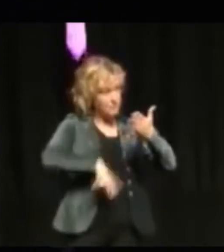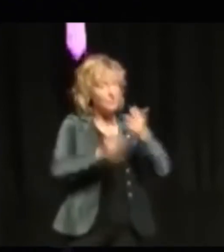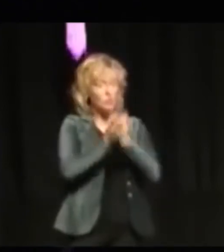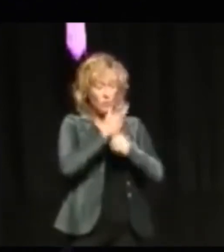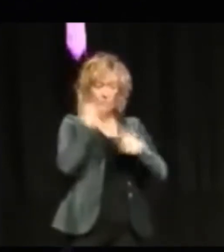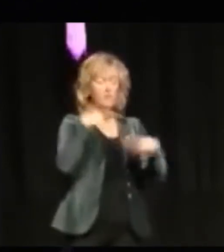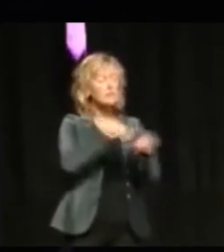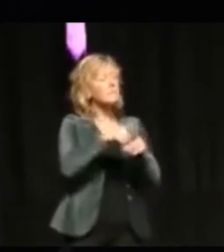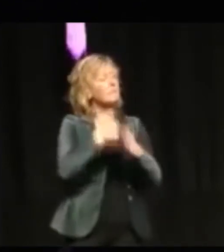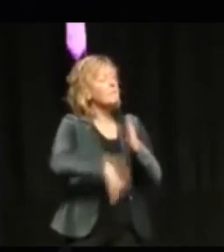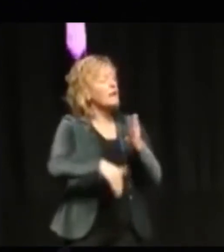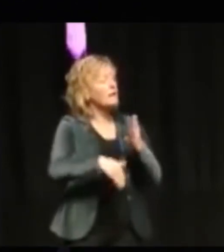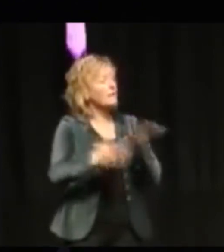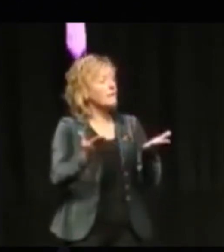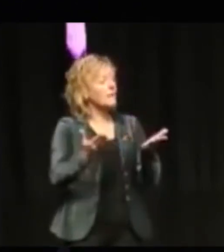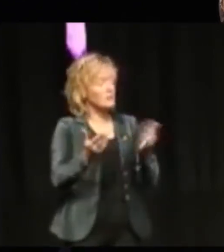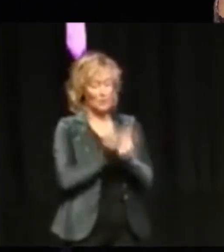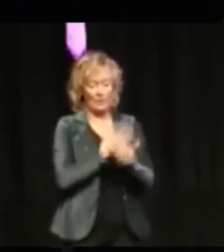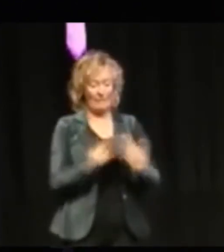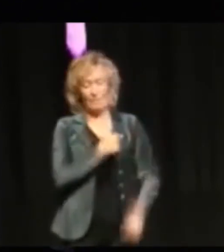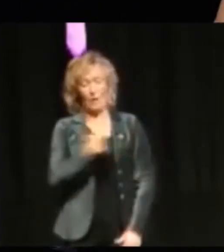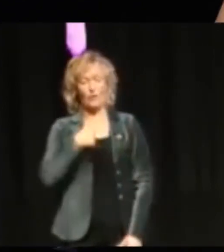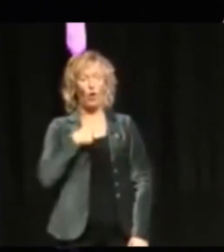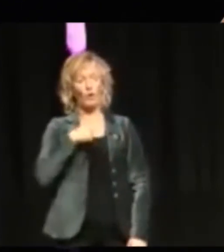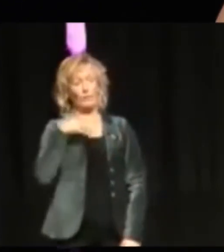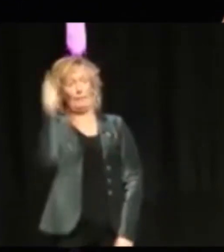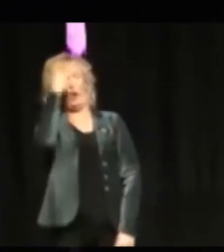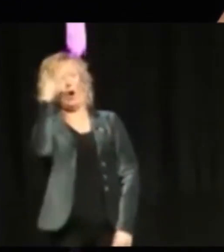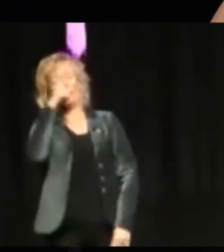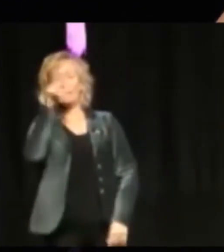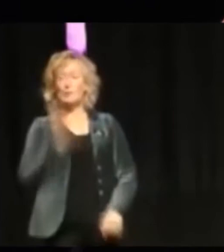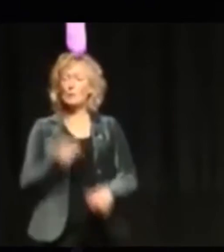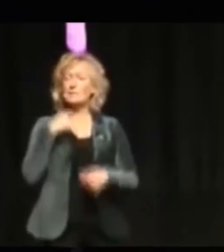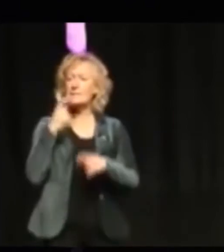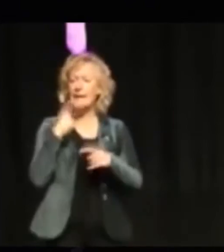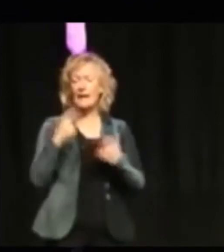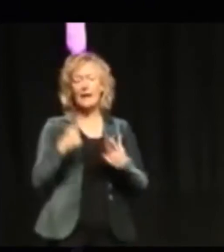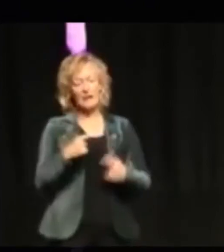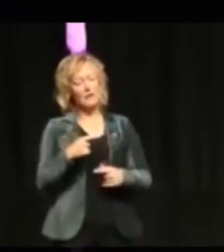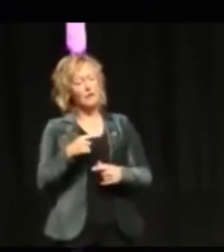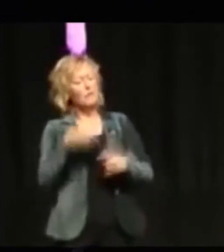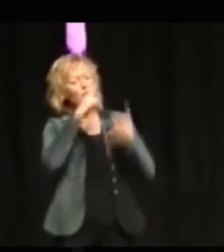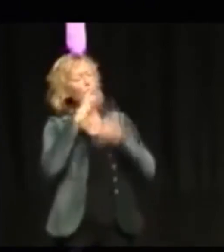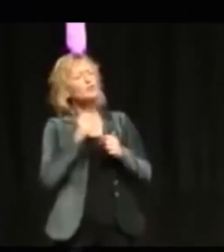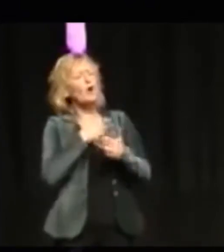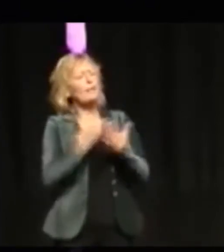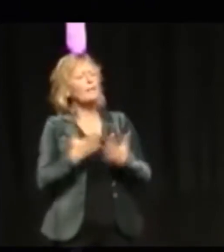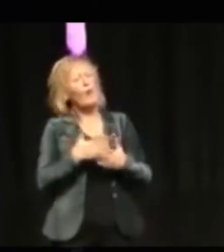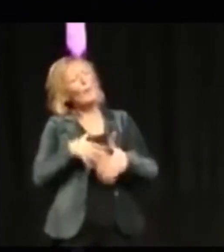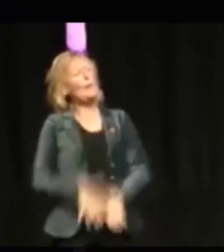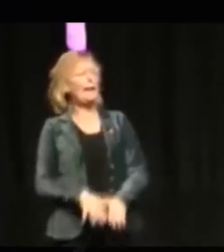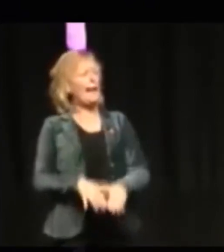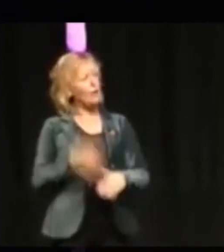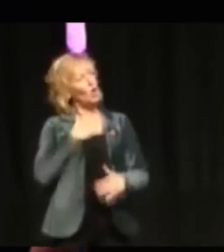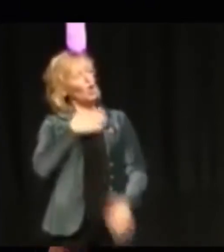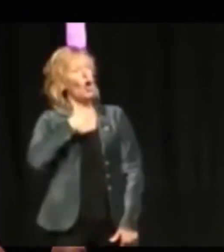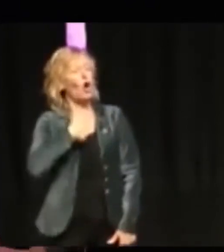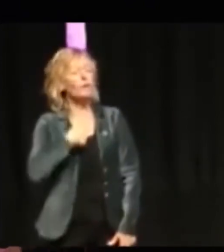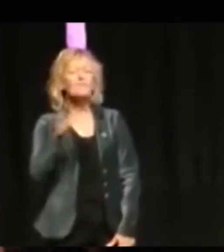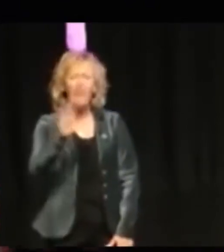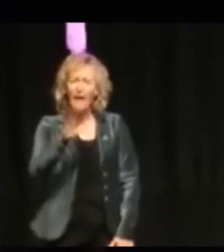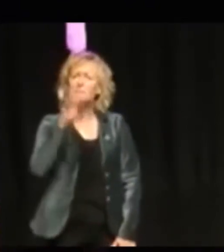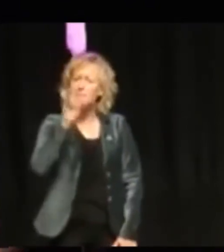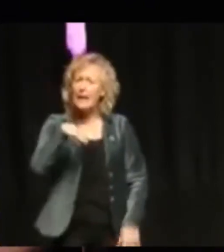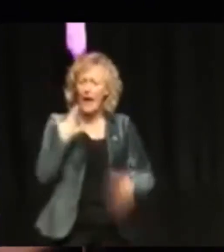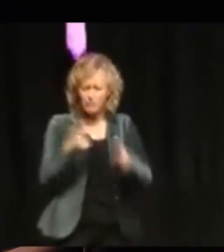it. So it's not just me, crazy person, saying, I think everyone ought to not be hungry, crazy me. There's actually stuff